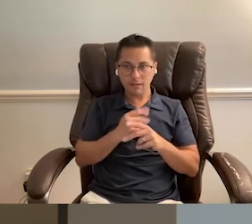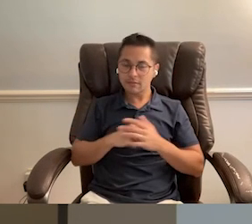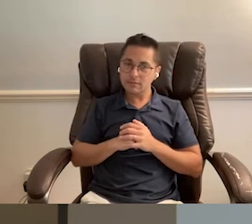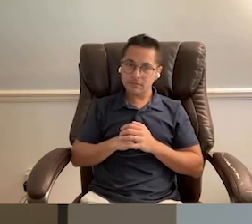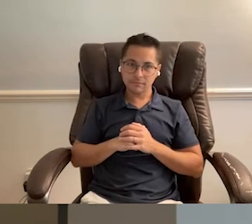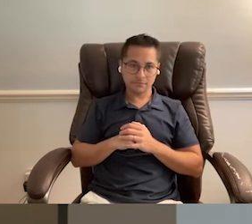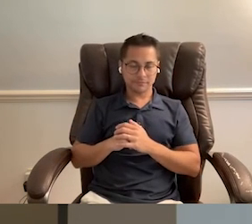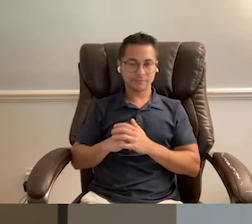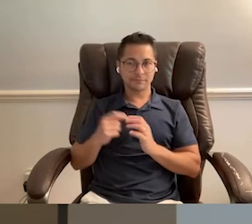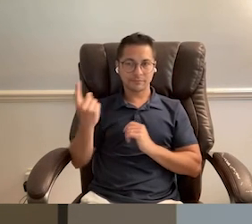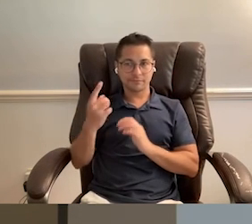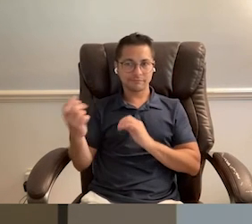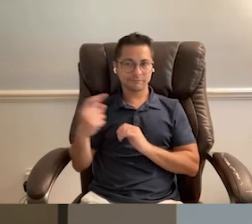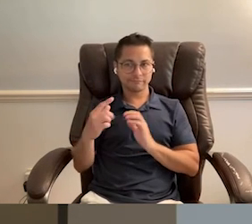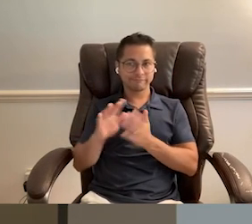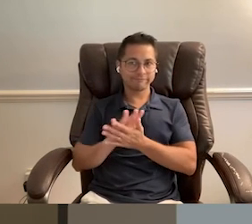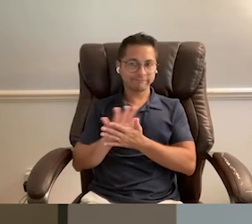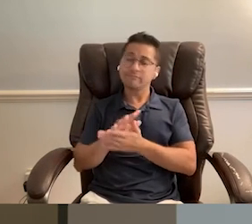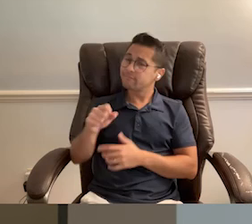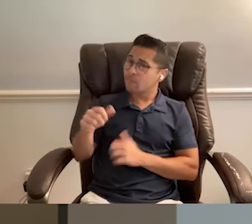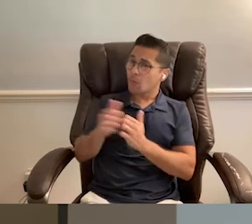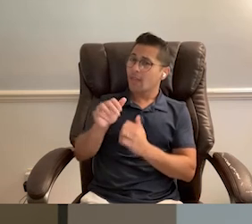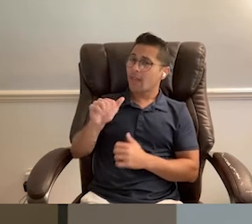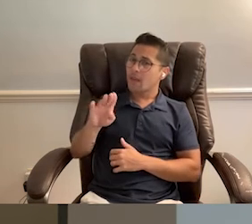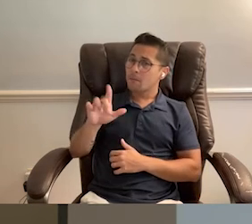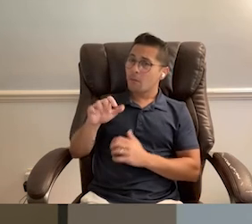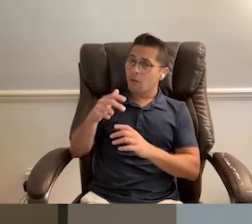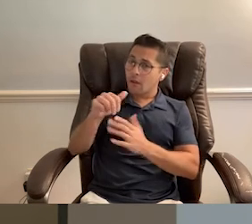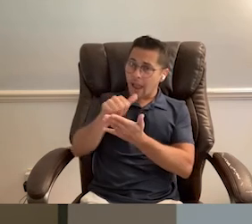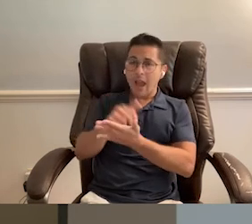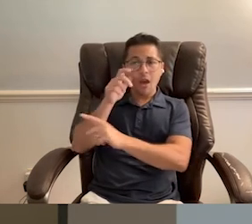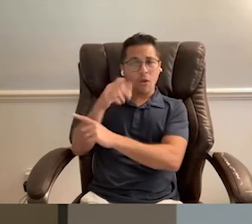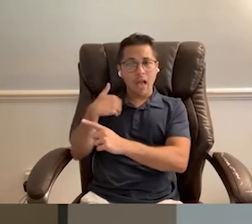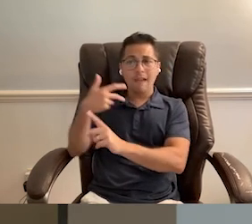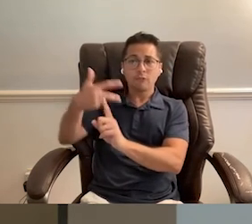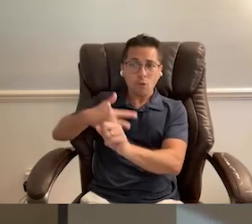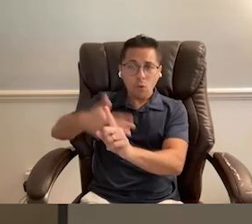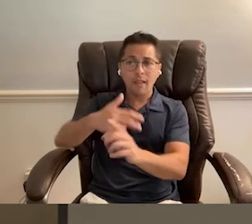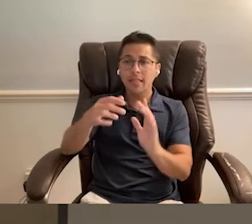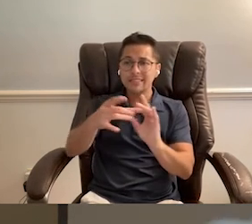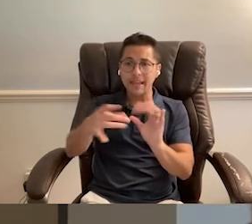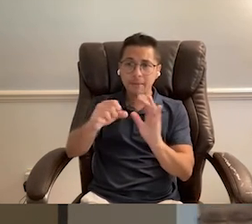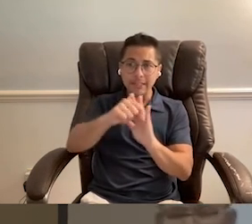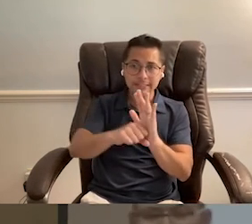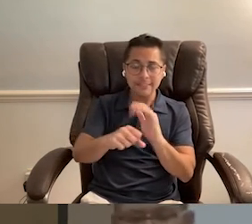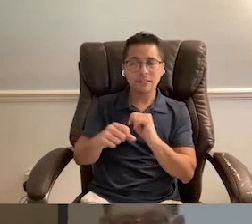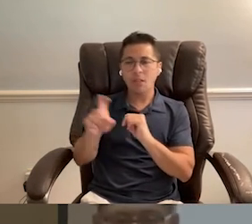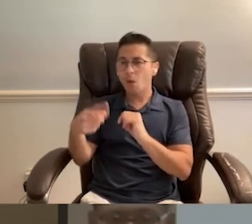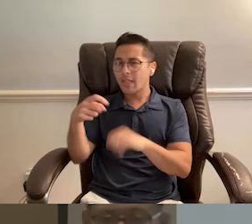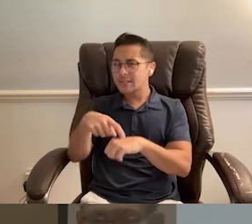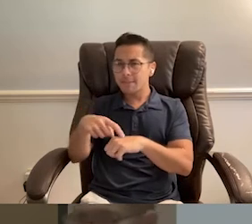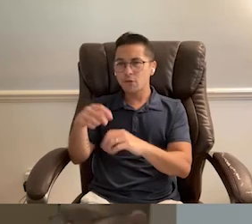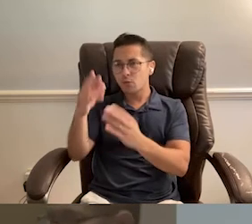se? Yeah, right, because with an able account, you're gonna get quarterly statements. It's, you know, the only time you're really reporting stuff is if Social